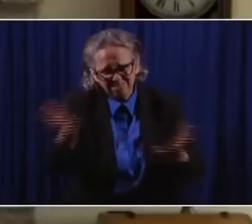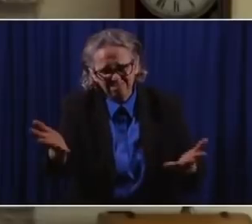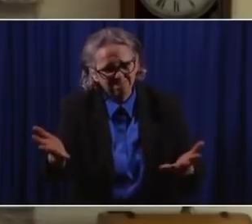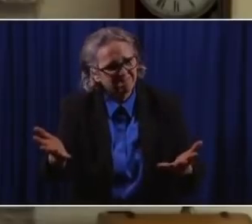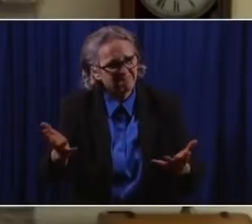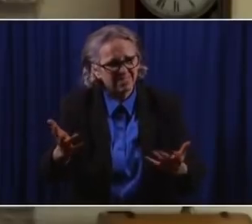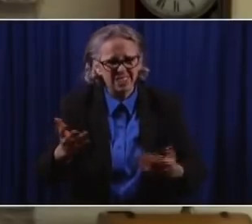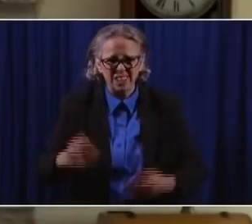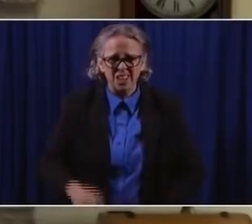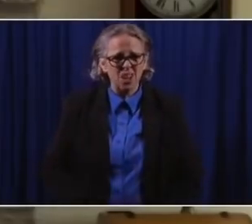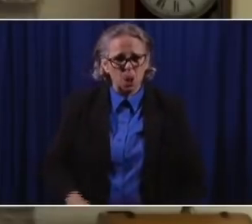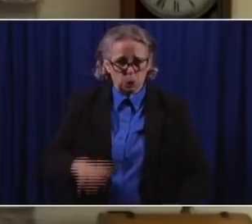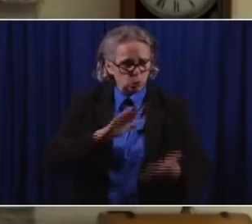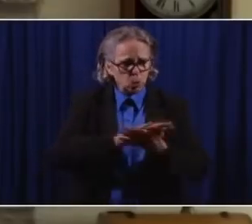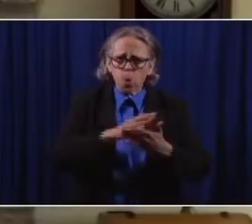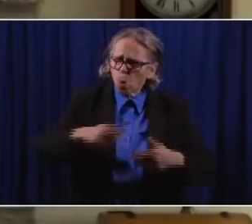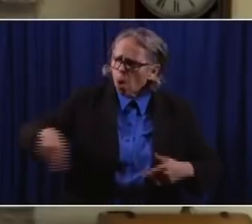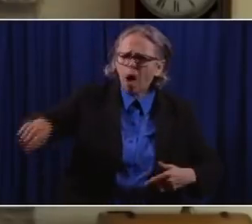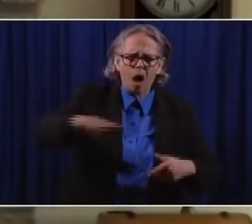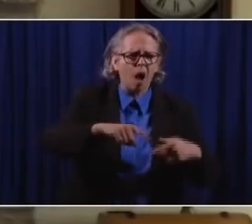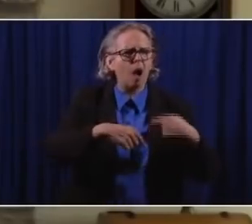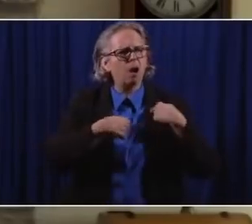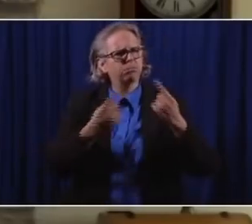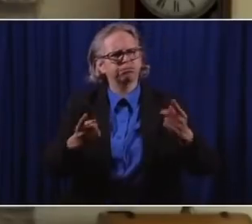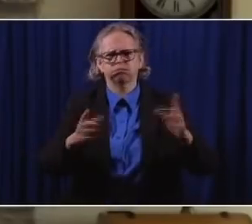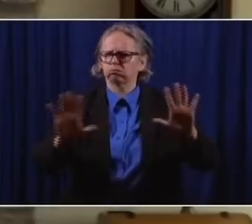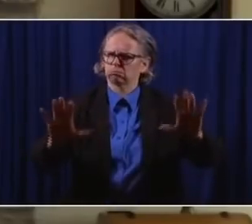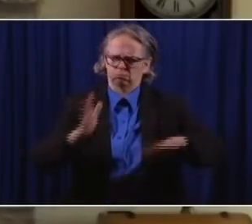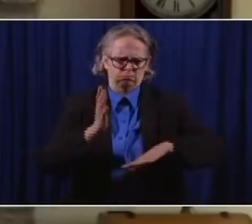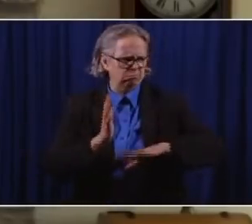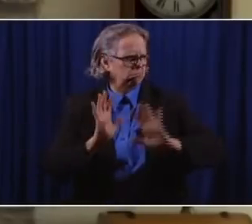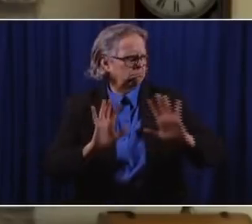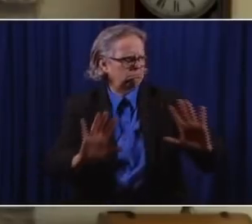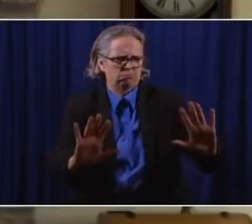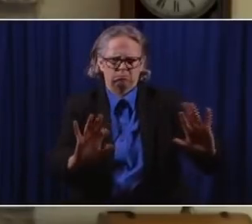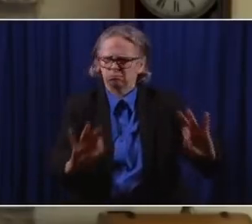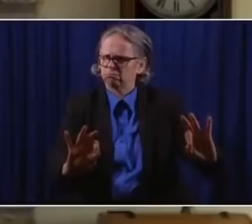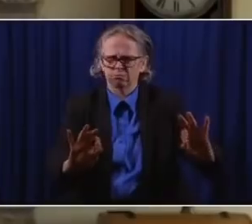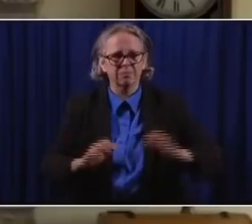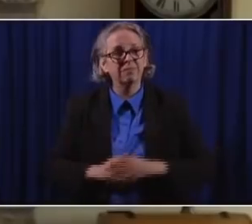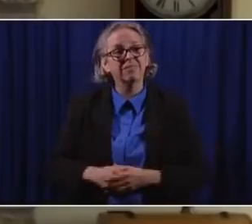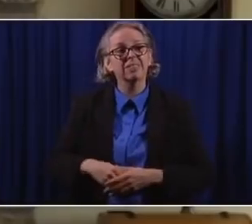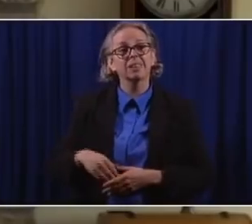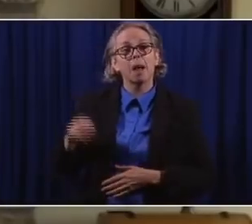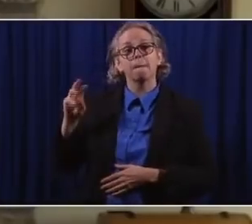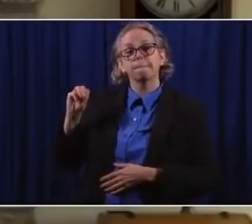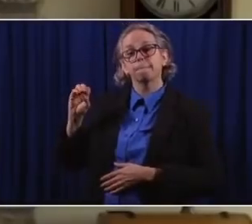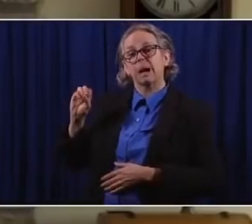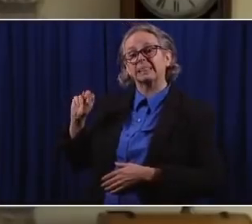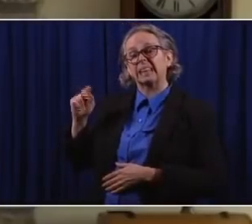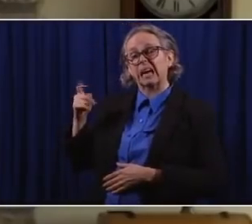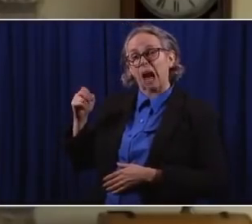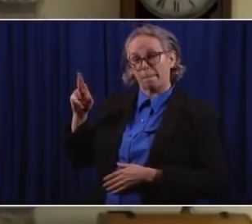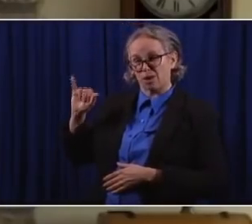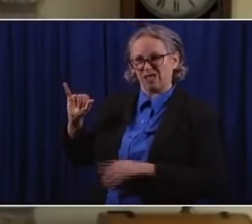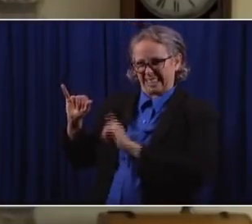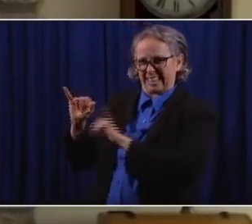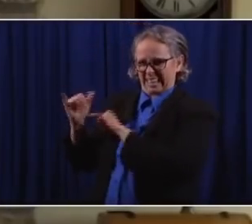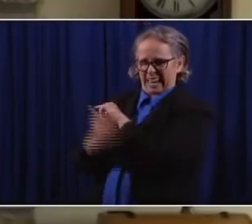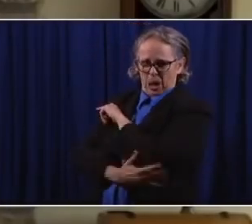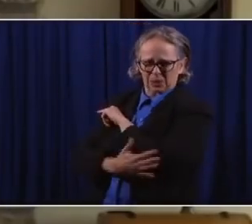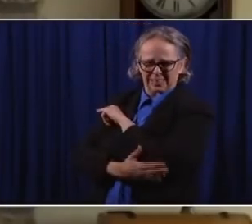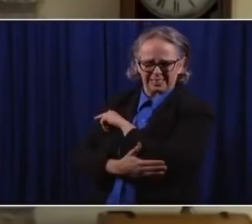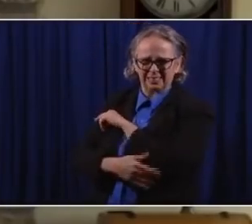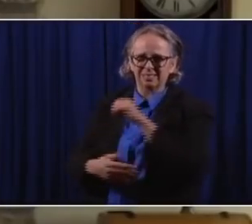job. Montgomery County, continue at red because they meet the CDC's threshold for high incidence. The county